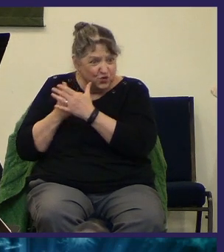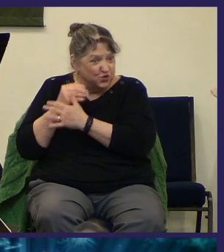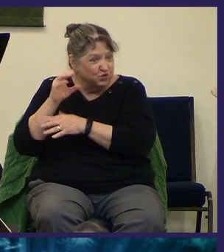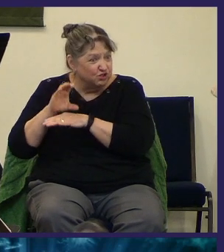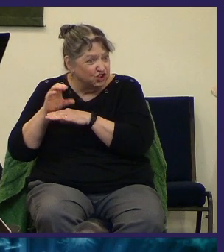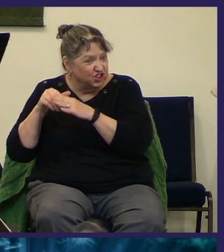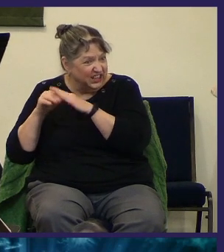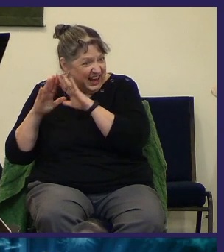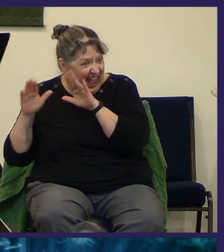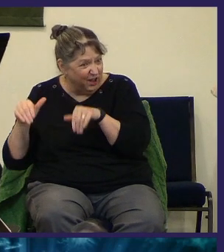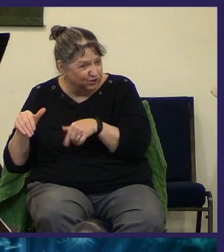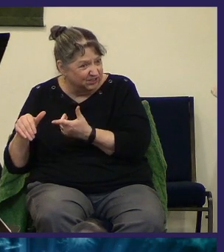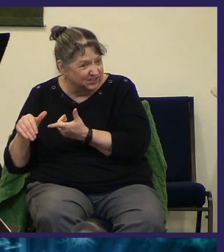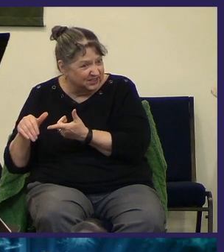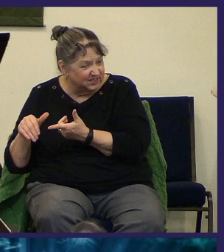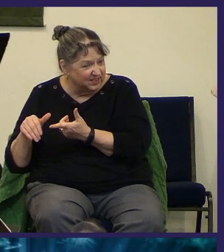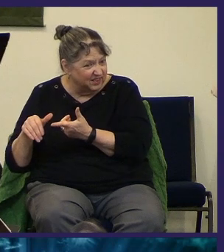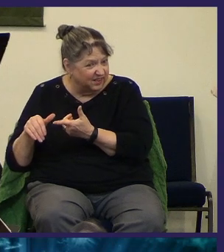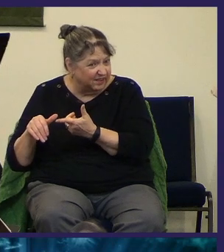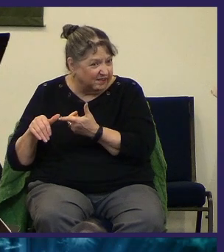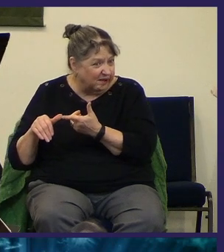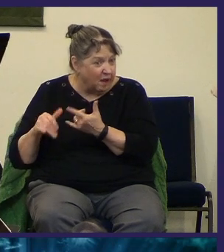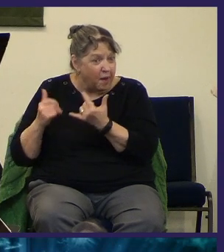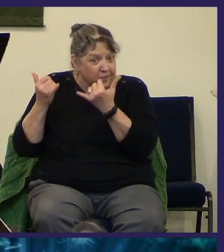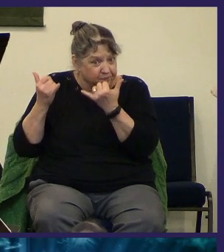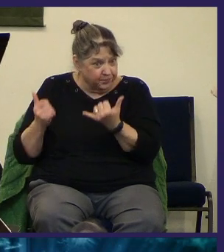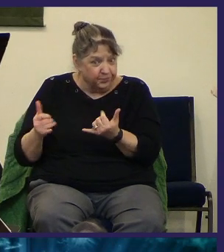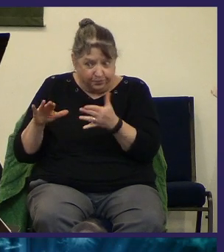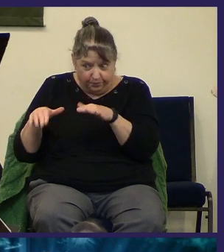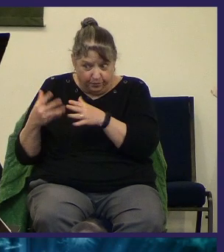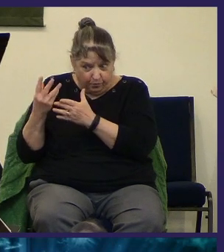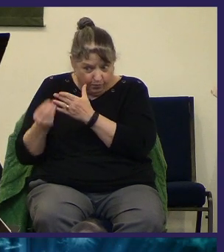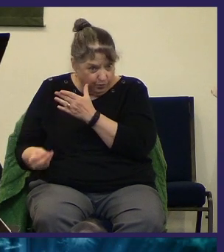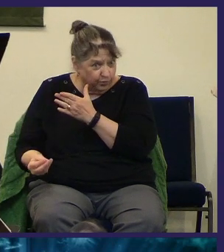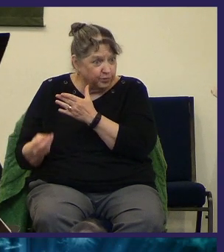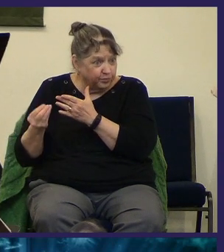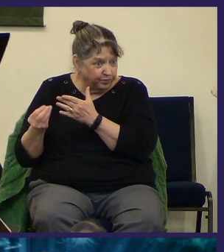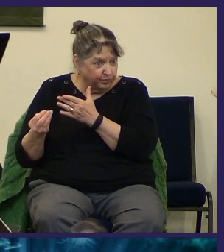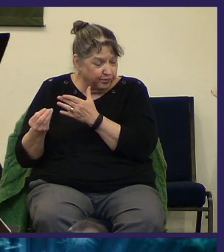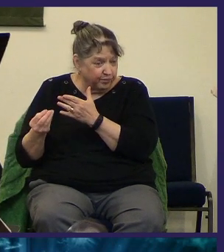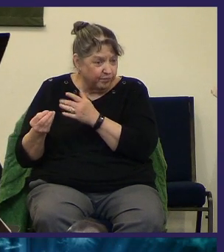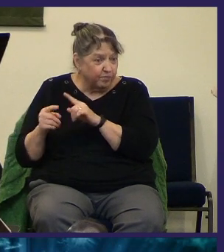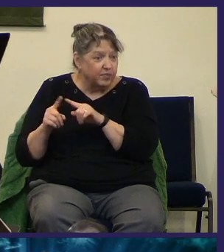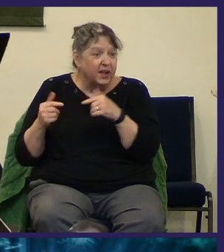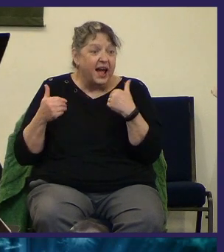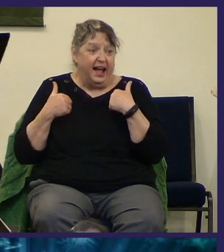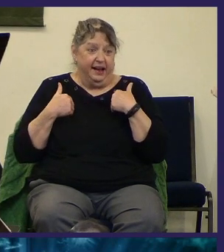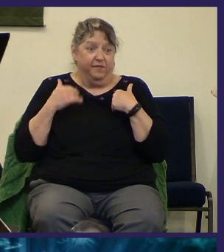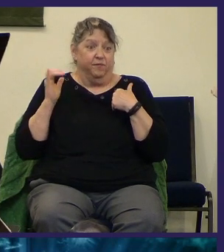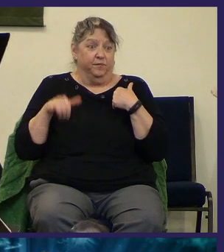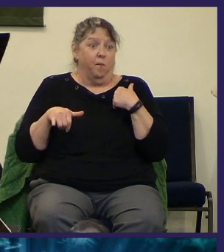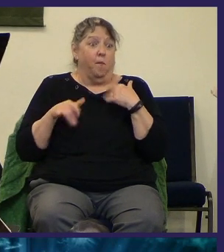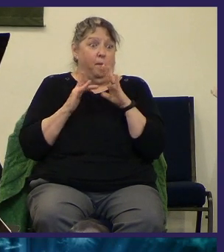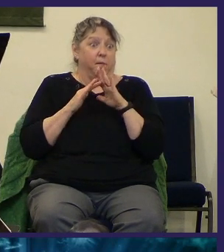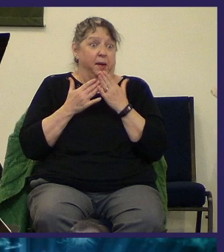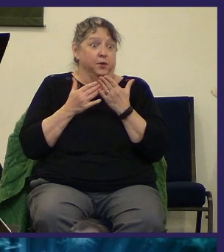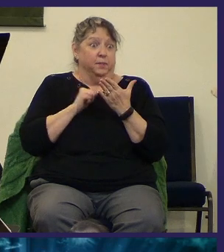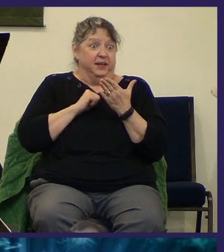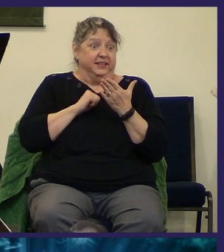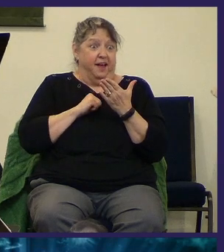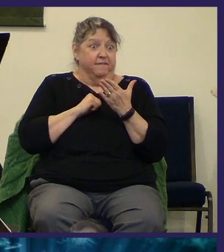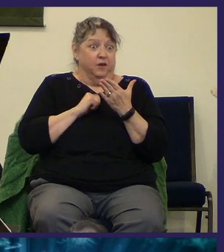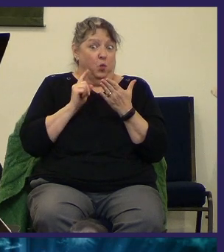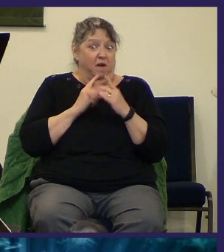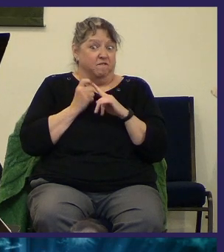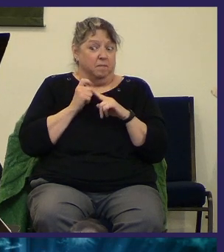he's no longer with us and i actually have that new testament that he pulled out of the garbage